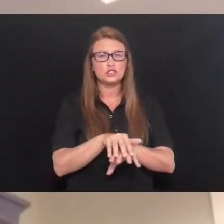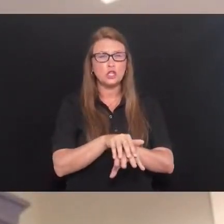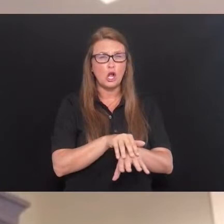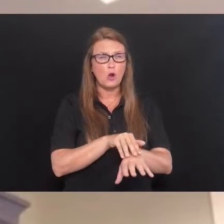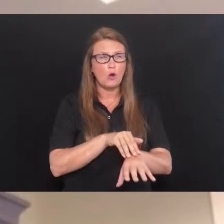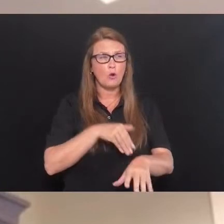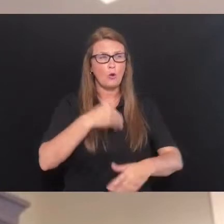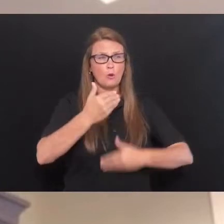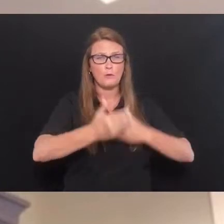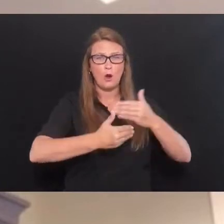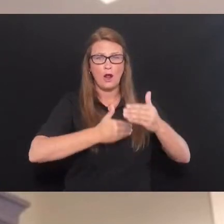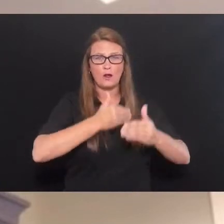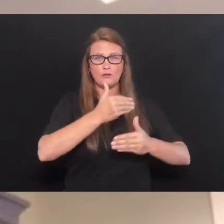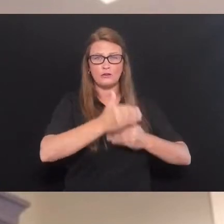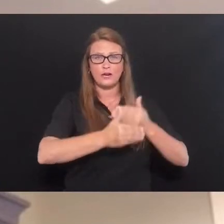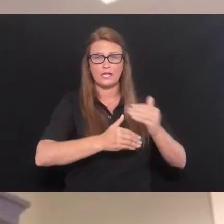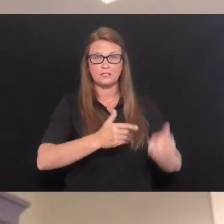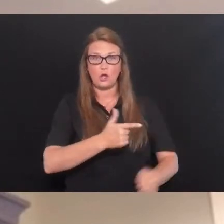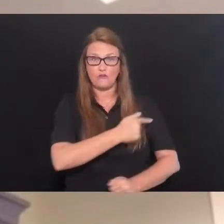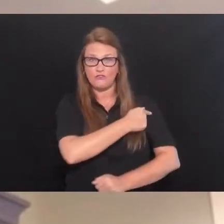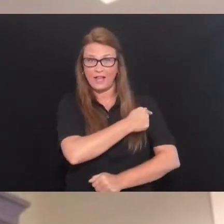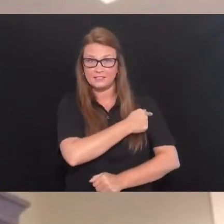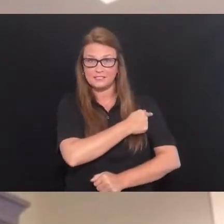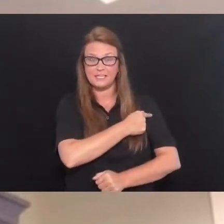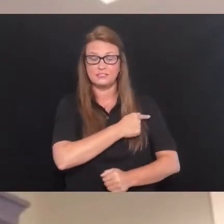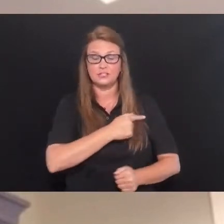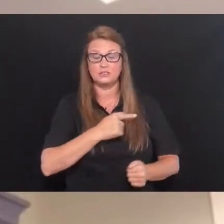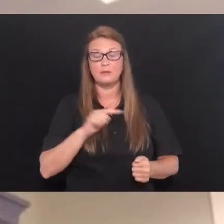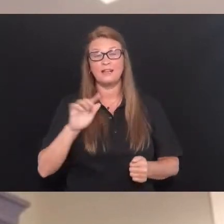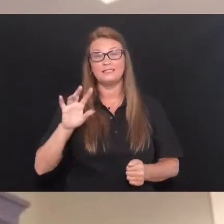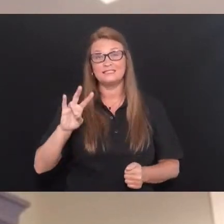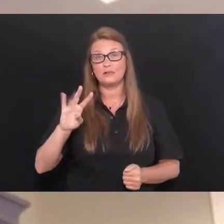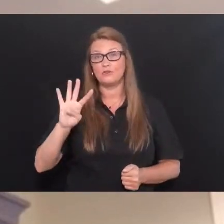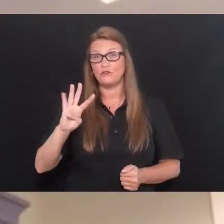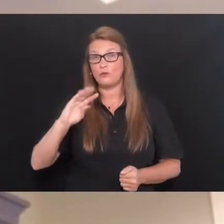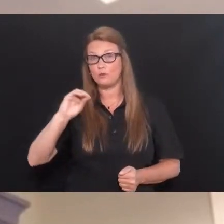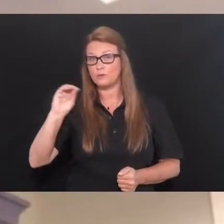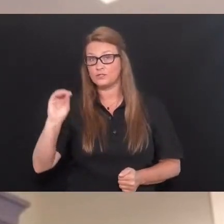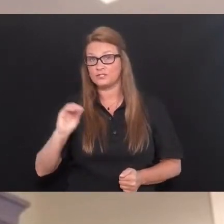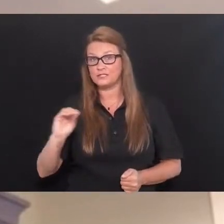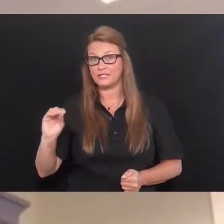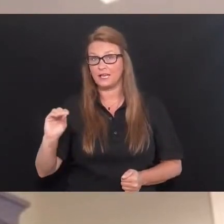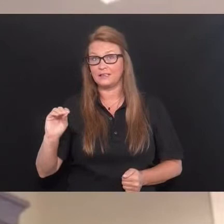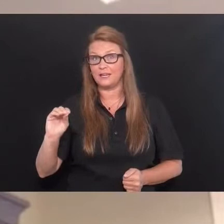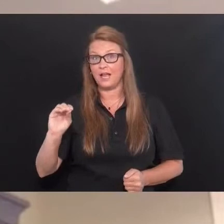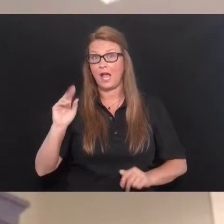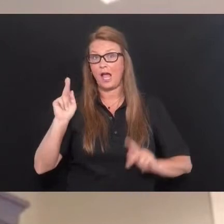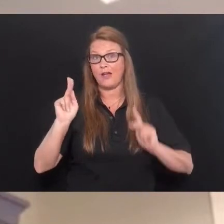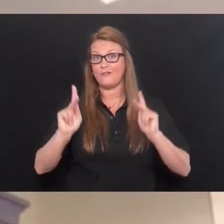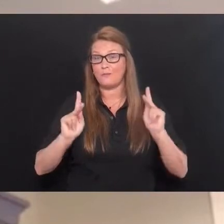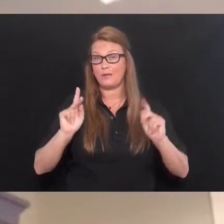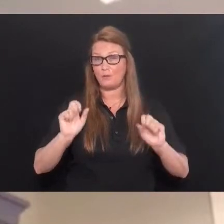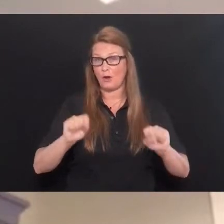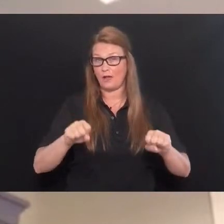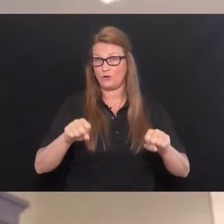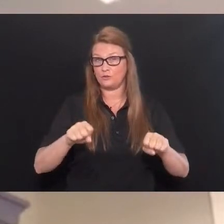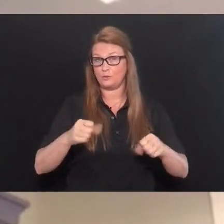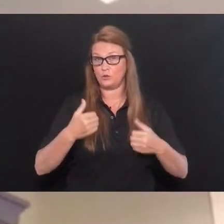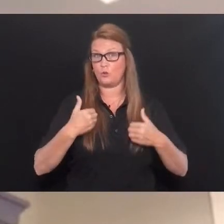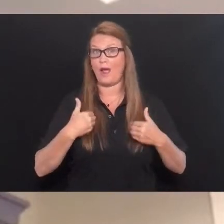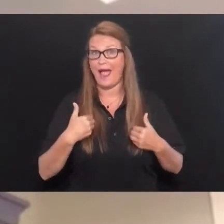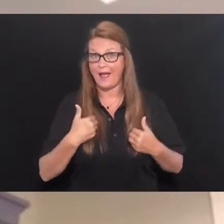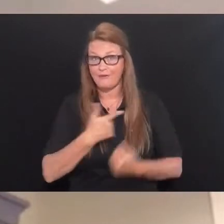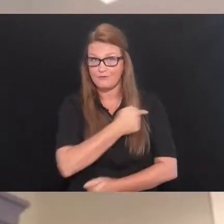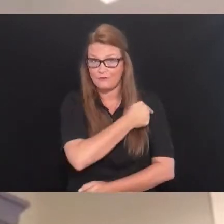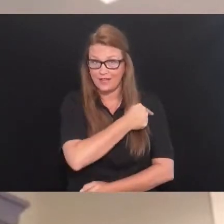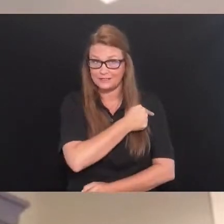steady progress on vaccinations, with 74% of the eligible population eligible to receive